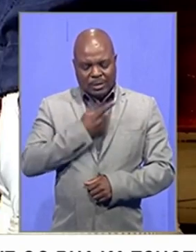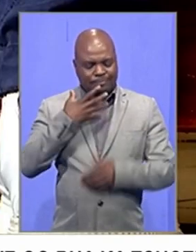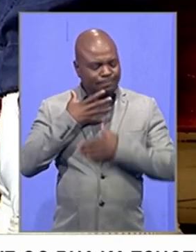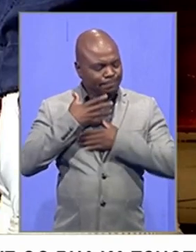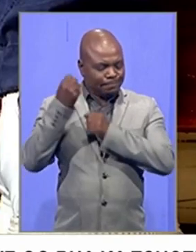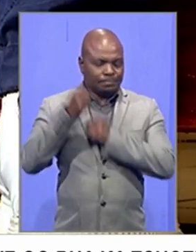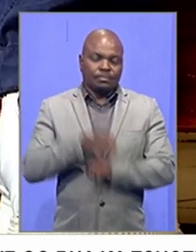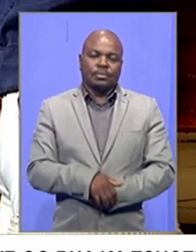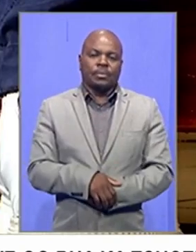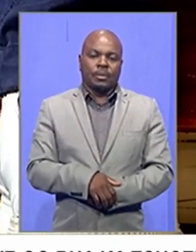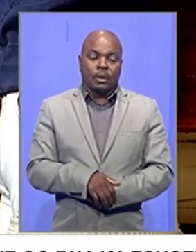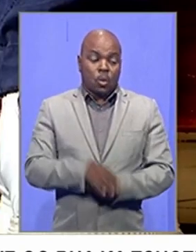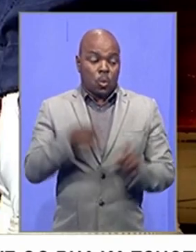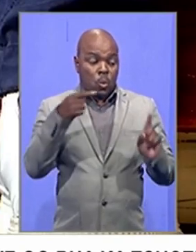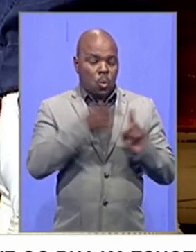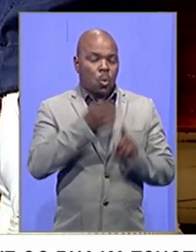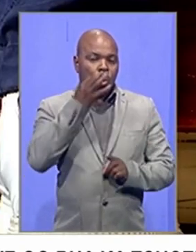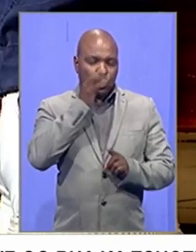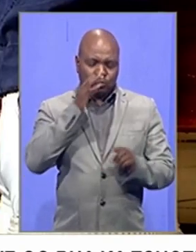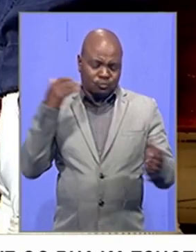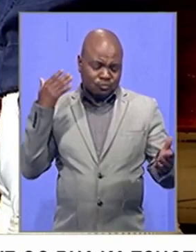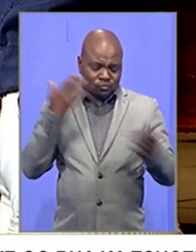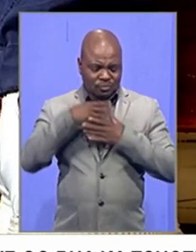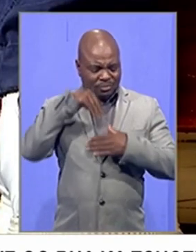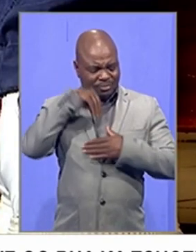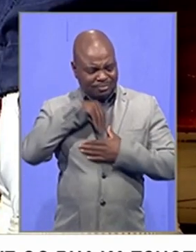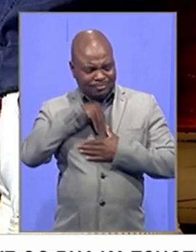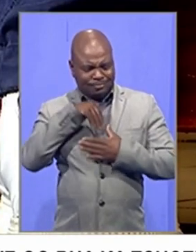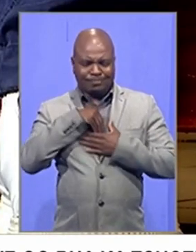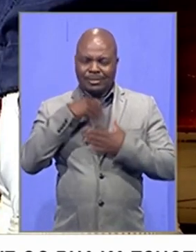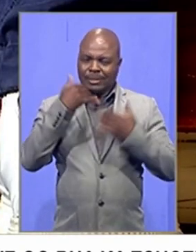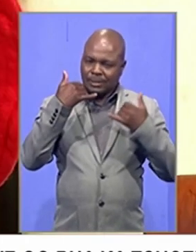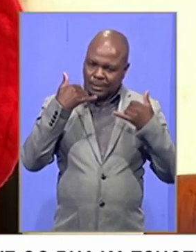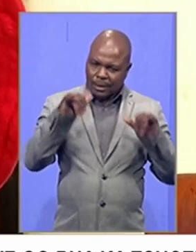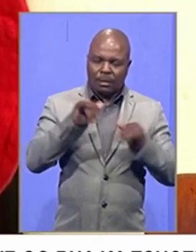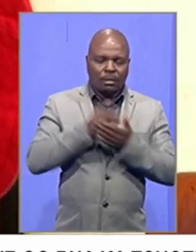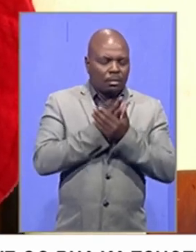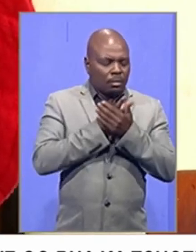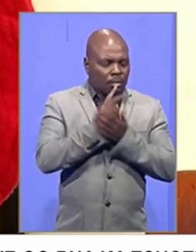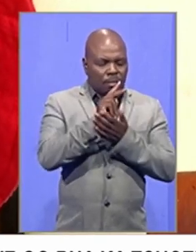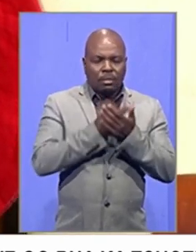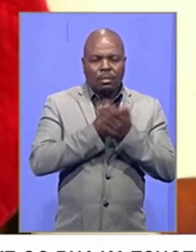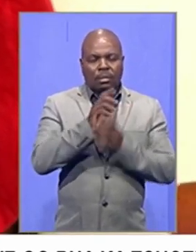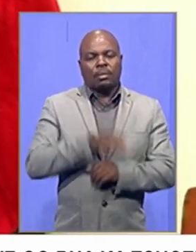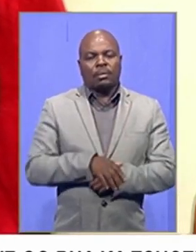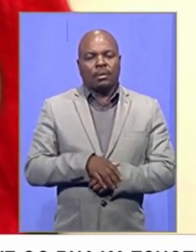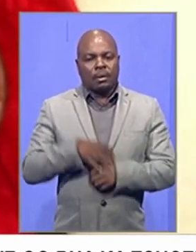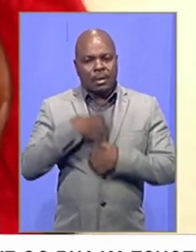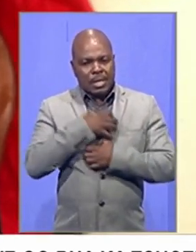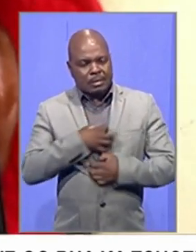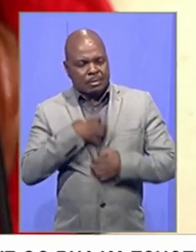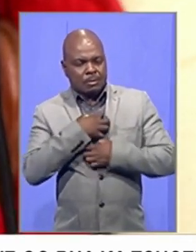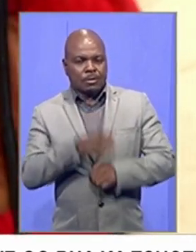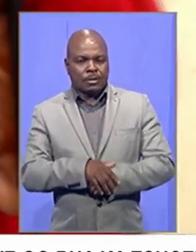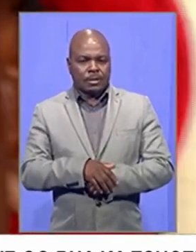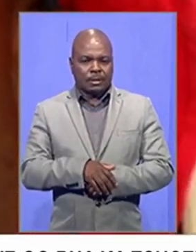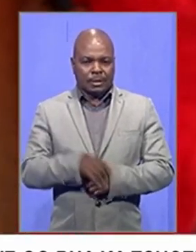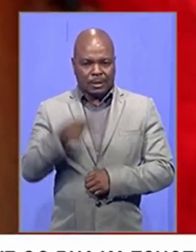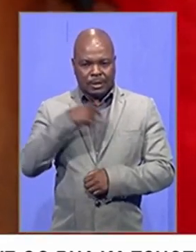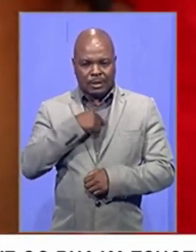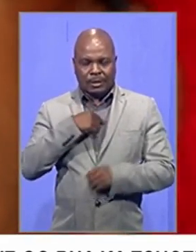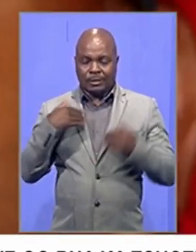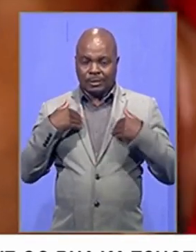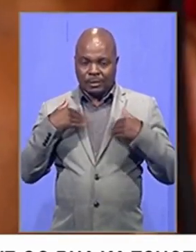a re le ga jaana ga ise a fole maikutlo then I started ke le ke go bua ka yone